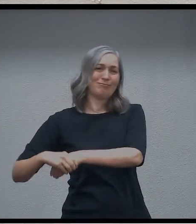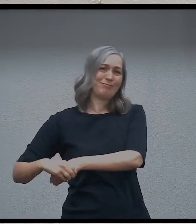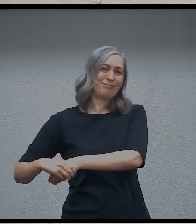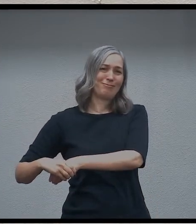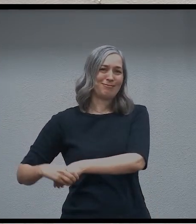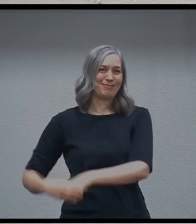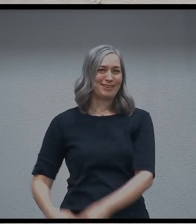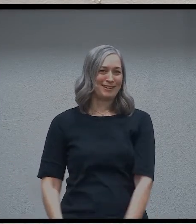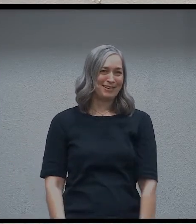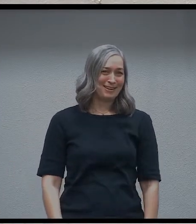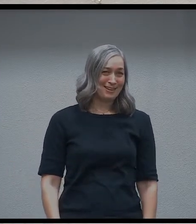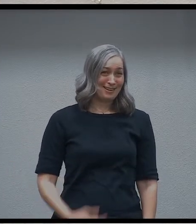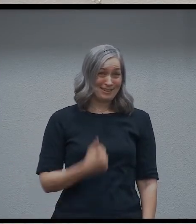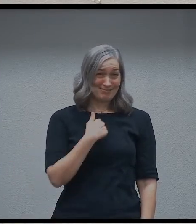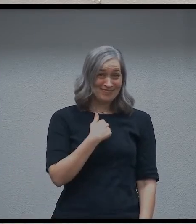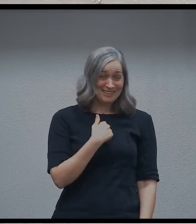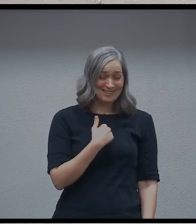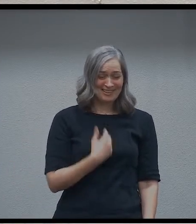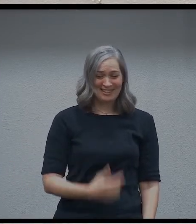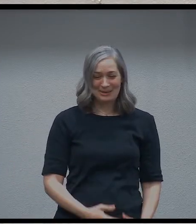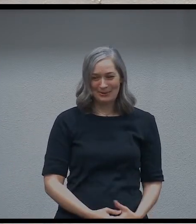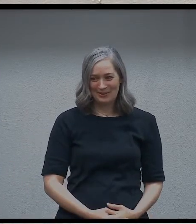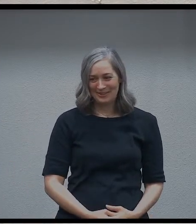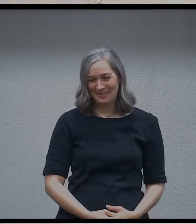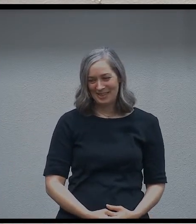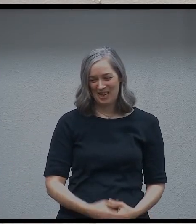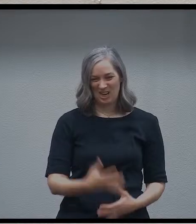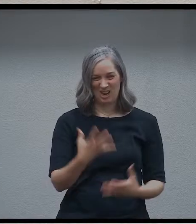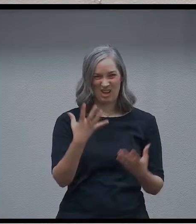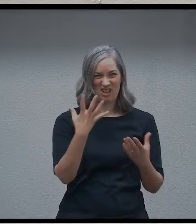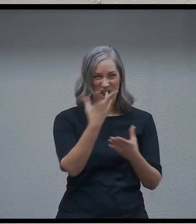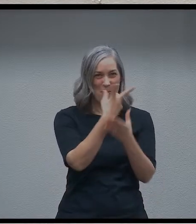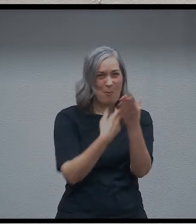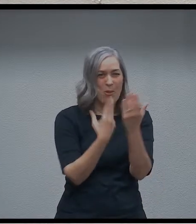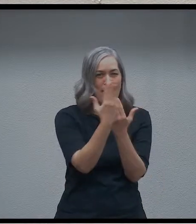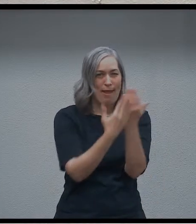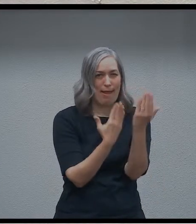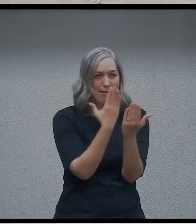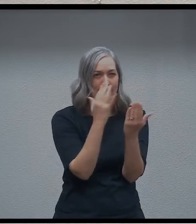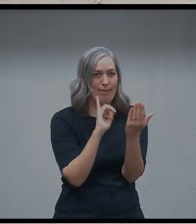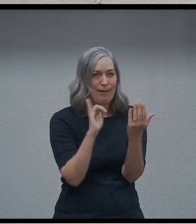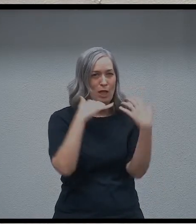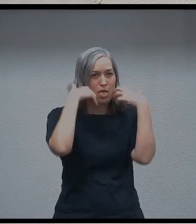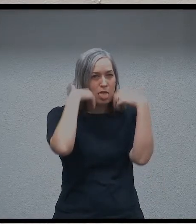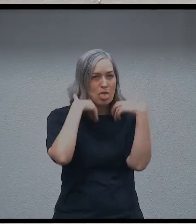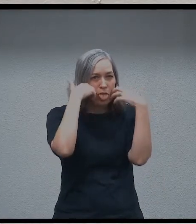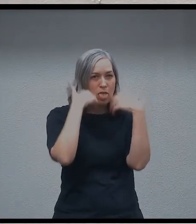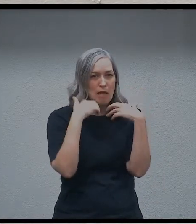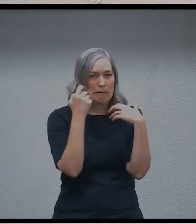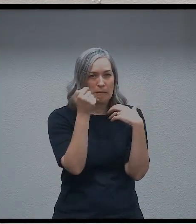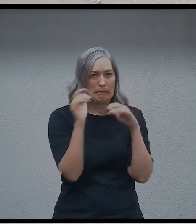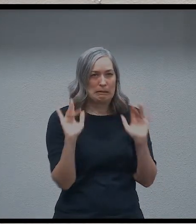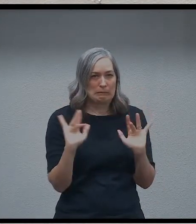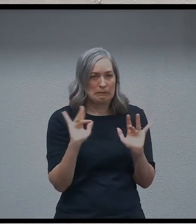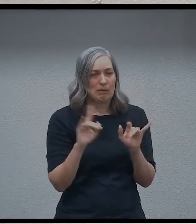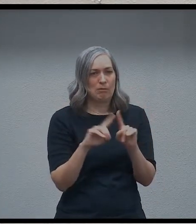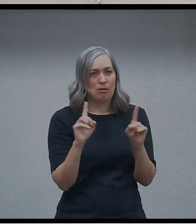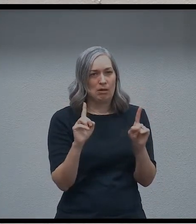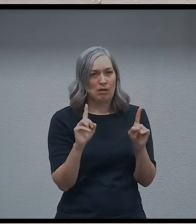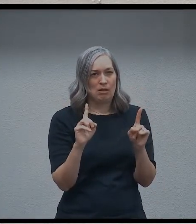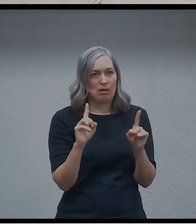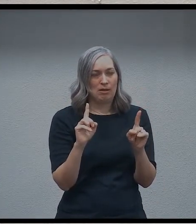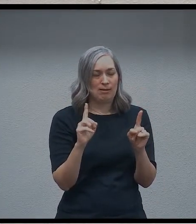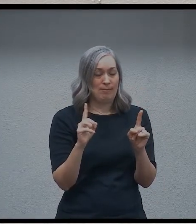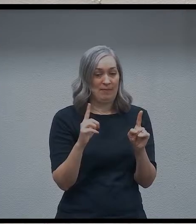And me, it's like both our hands are really sweaty. It's kind of gross, but like there's that moment where it's like,